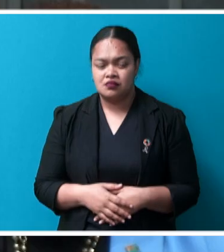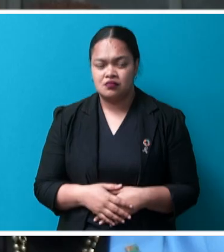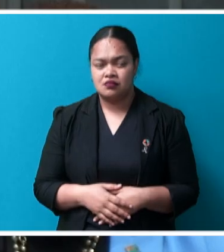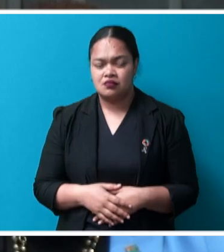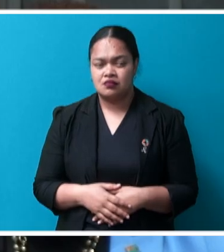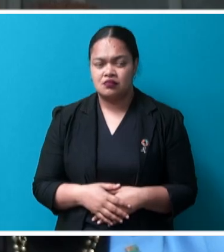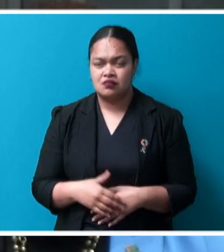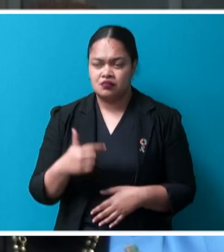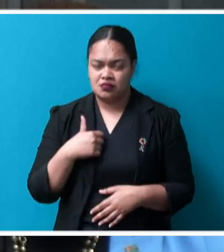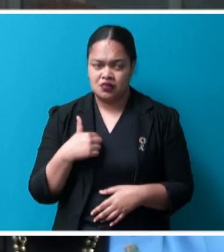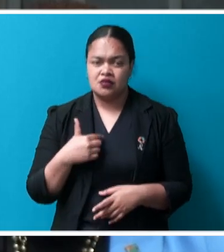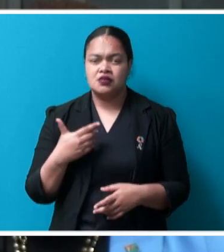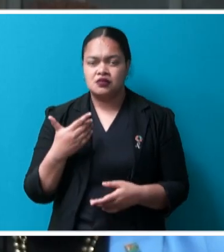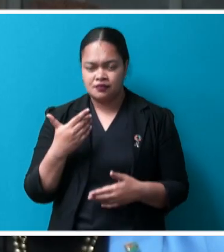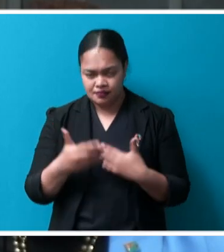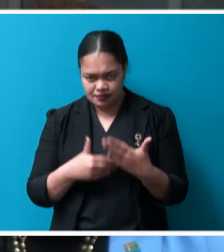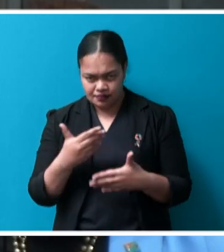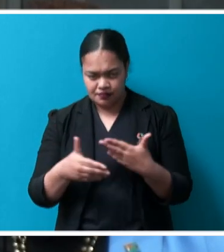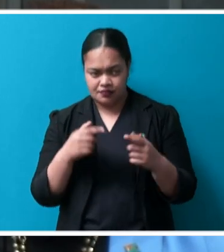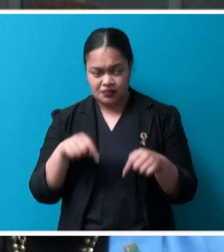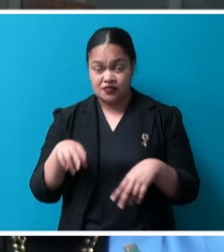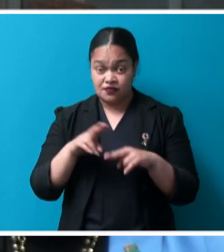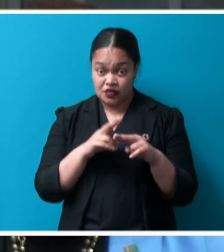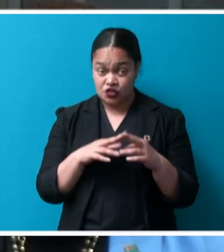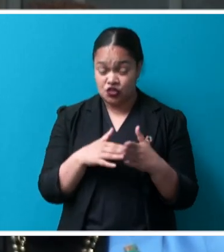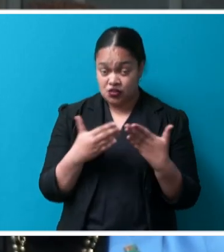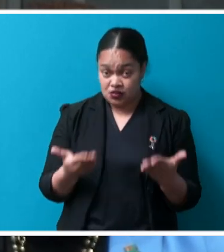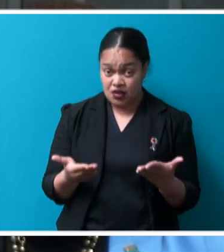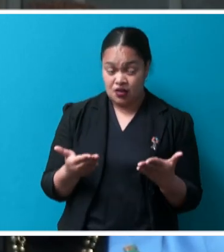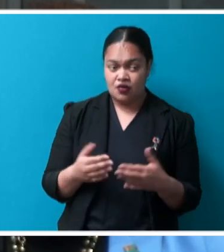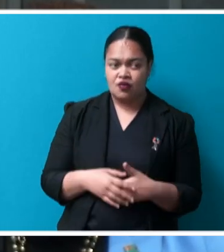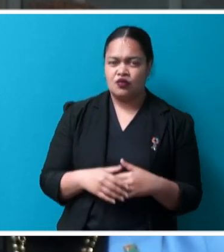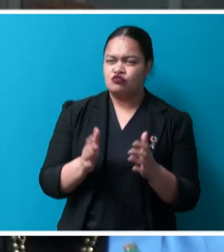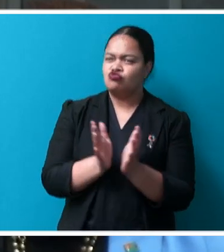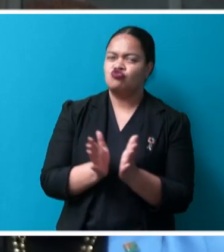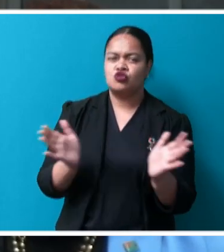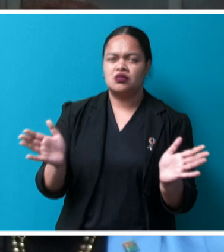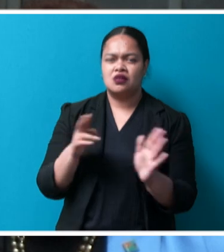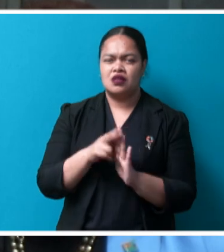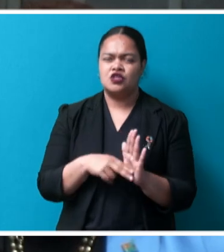be direct with his House, in that Fiji is now in a generalized HIV epidemic.